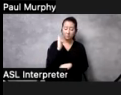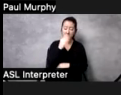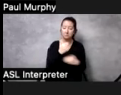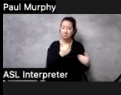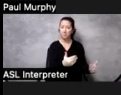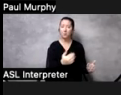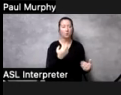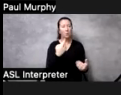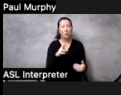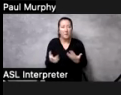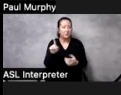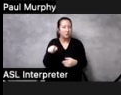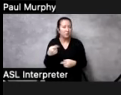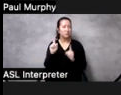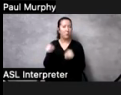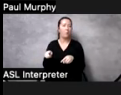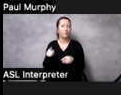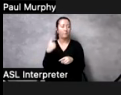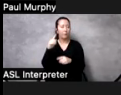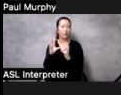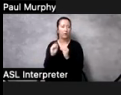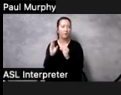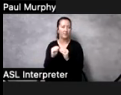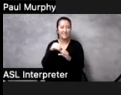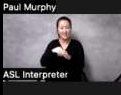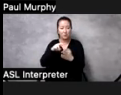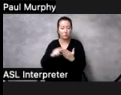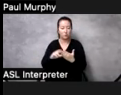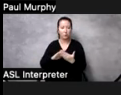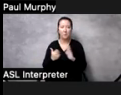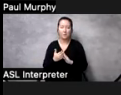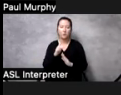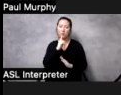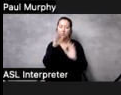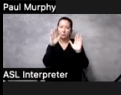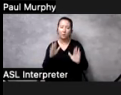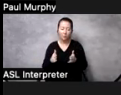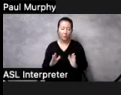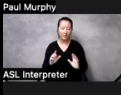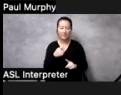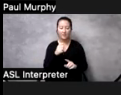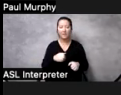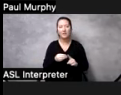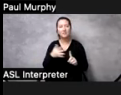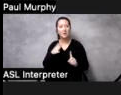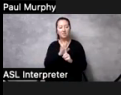attending once they're kind of in the research community. It's a great way for them to expand their community of researchers and